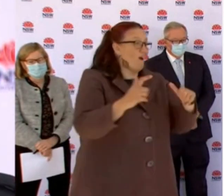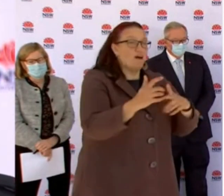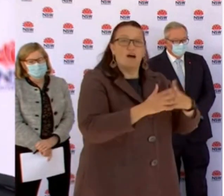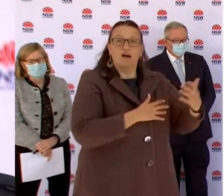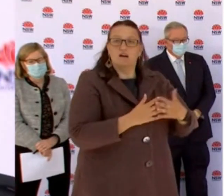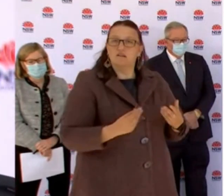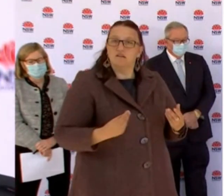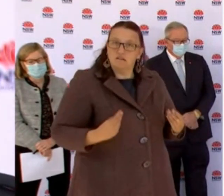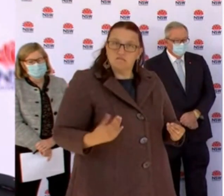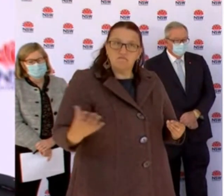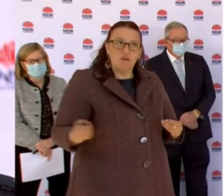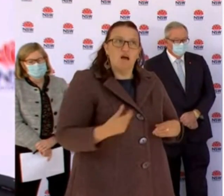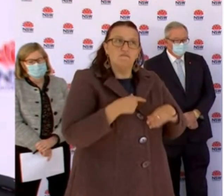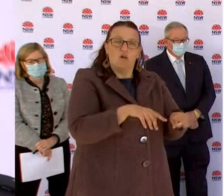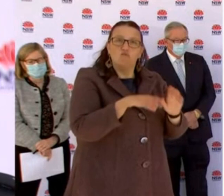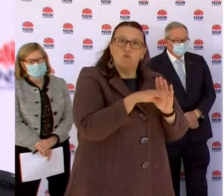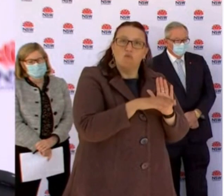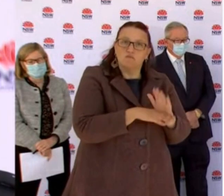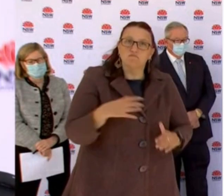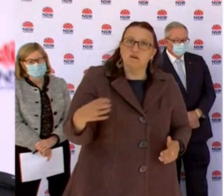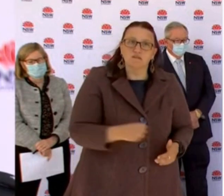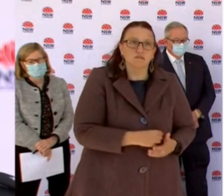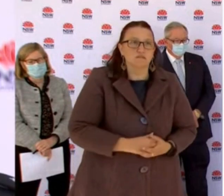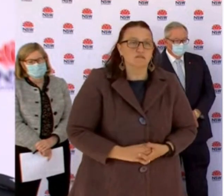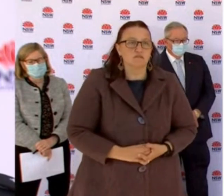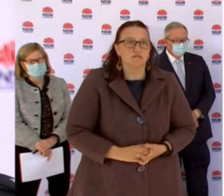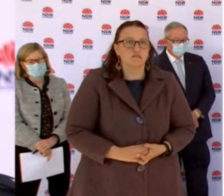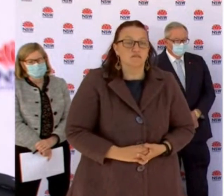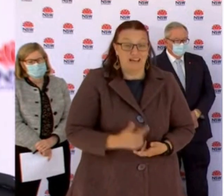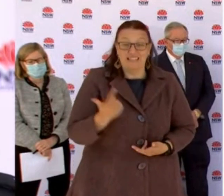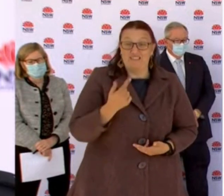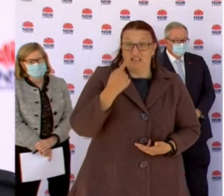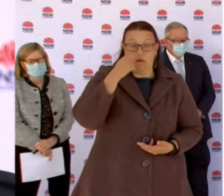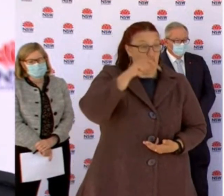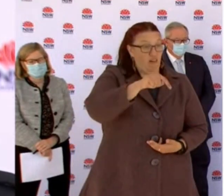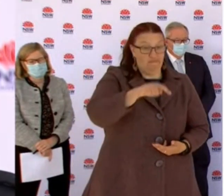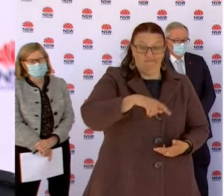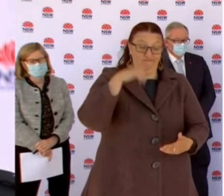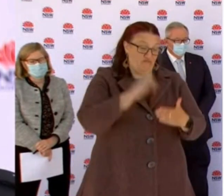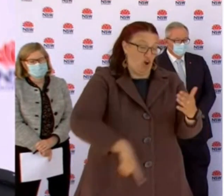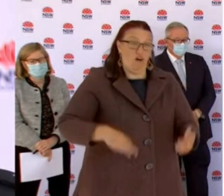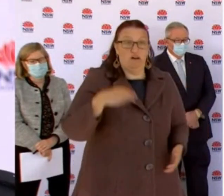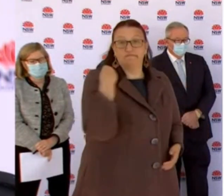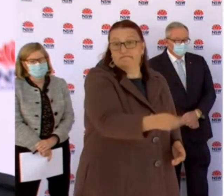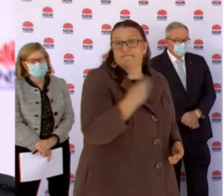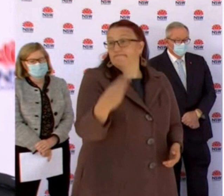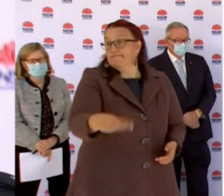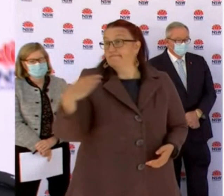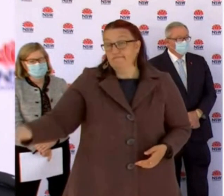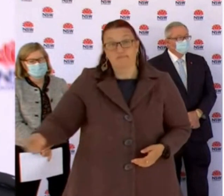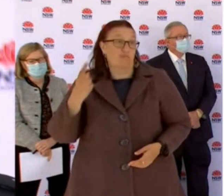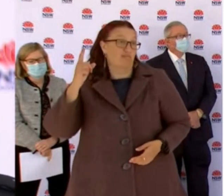people, that they do comply with the public health order. And on this occasion, 17 people were issued infringement notices out of that